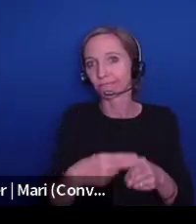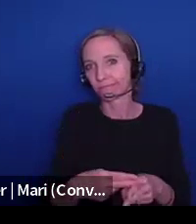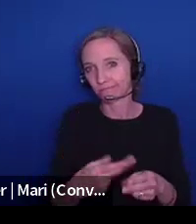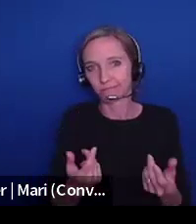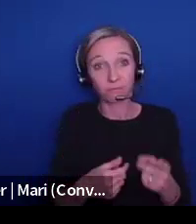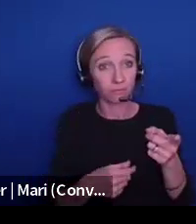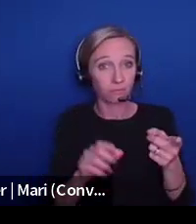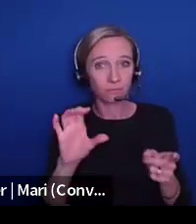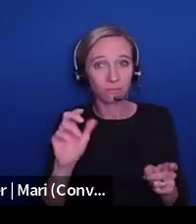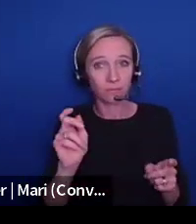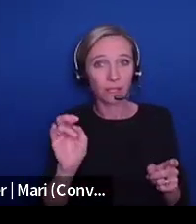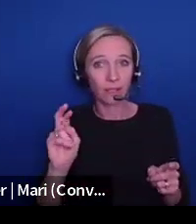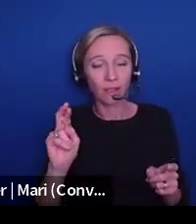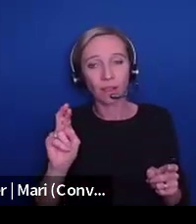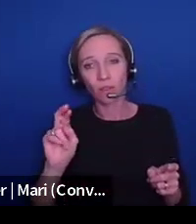Catherine?